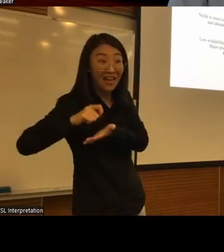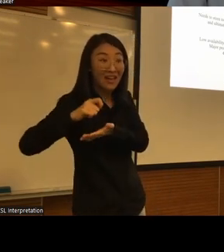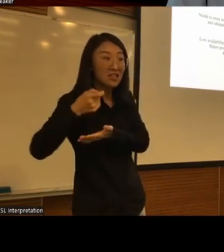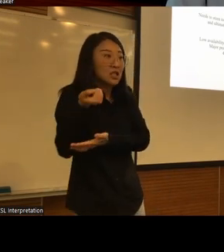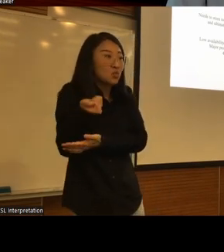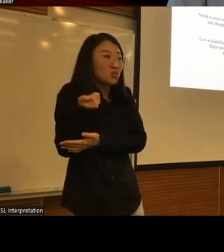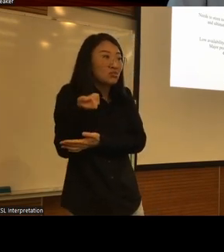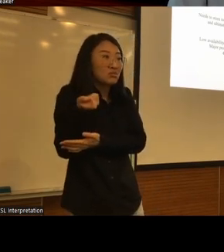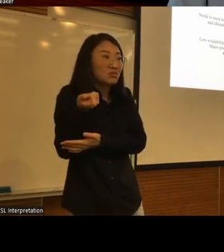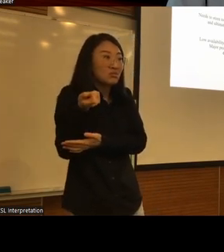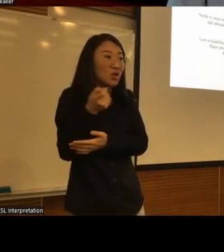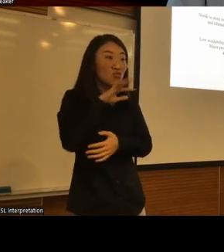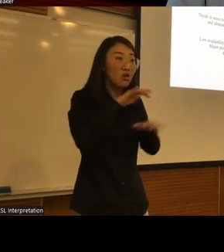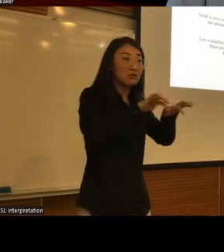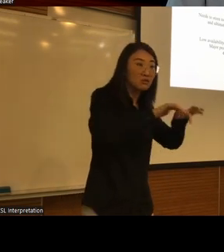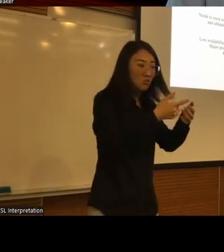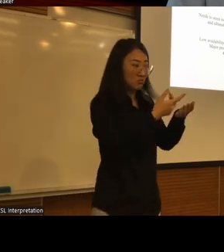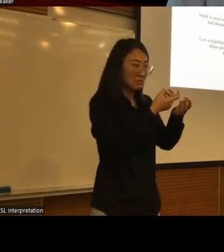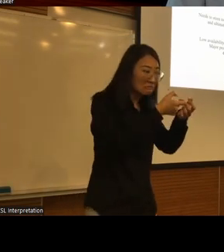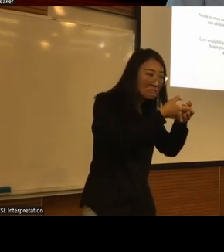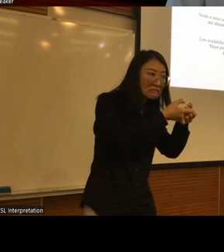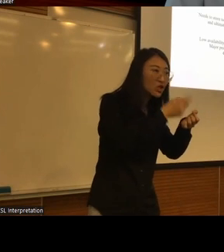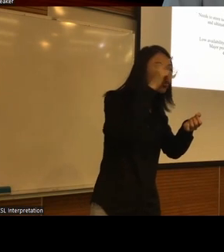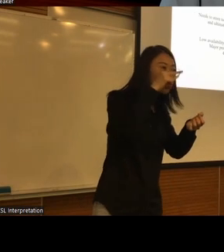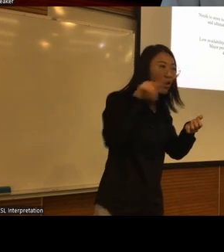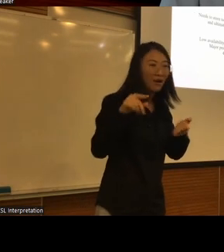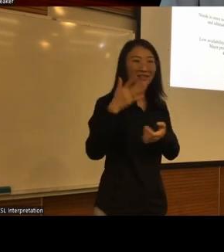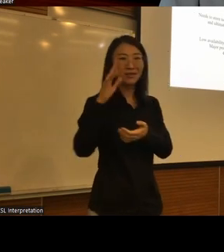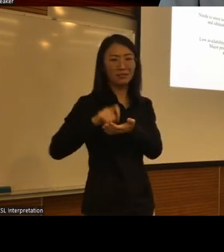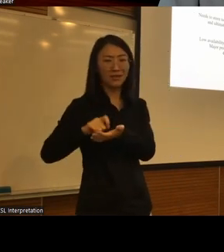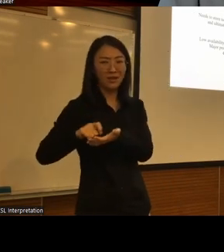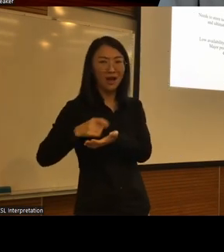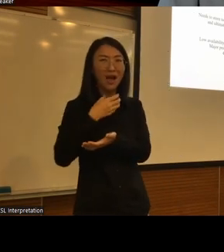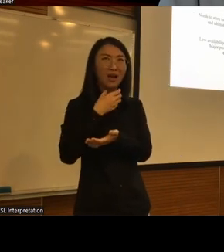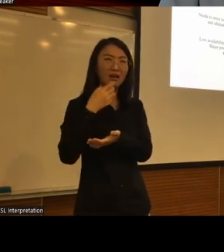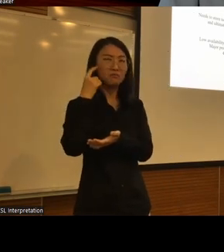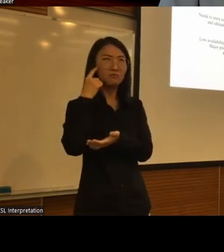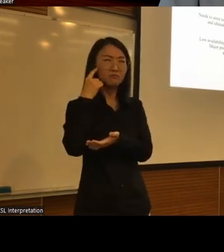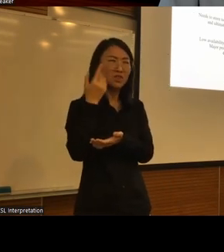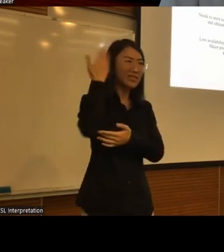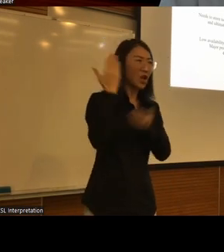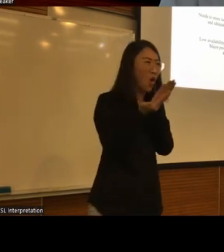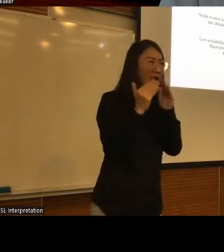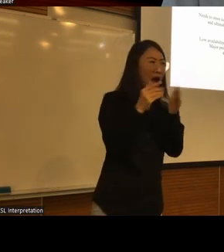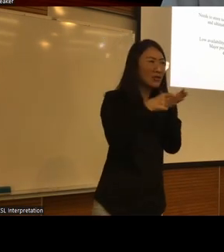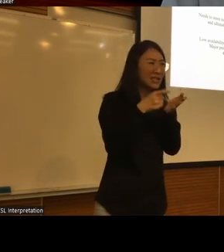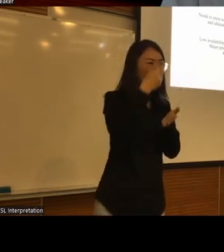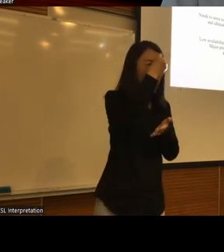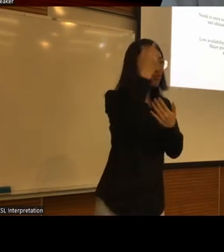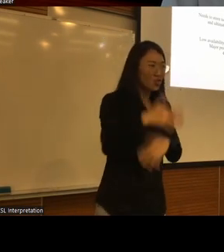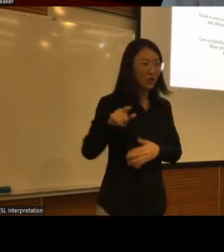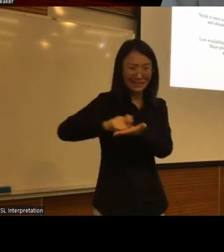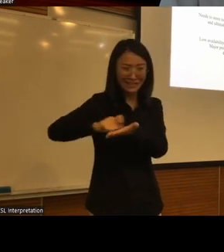Okay, so do you find that sometimes a character that you learned in school doesn't come